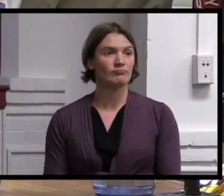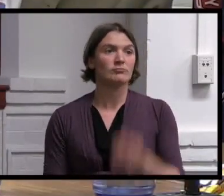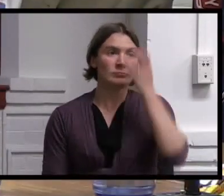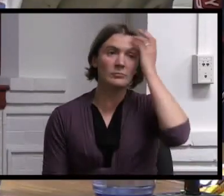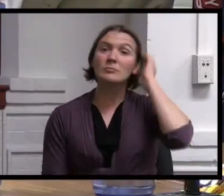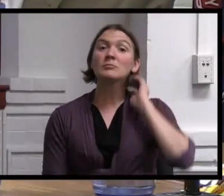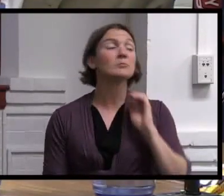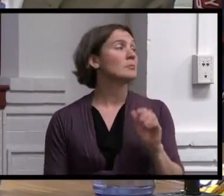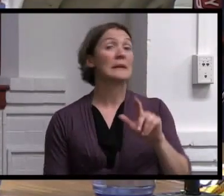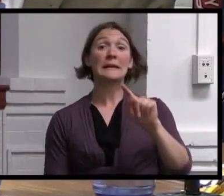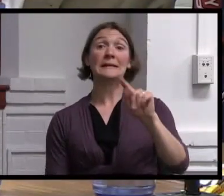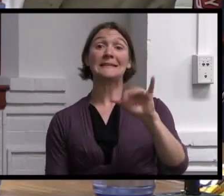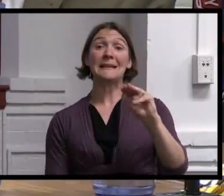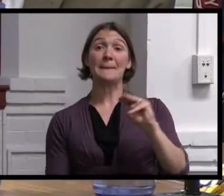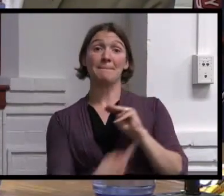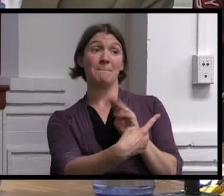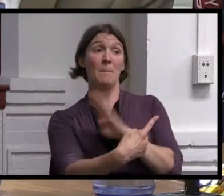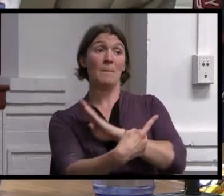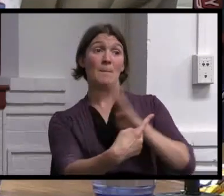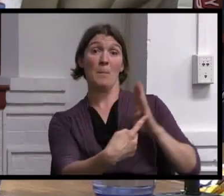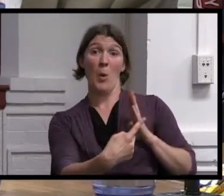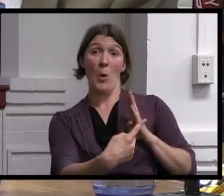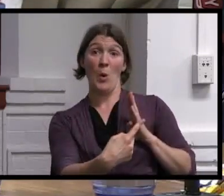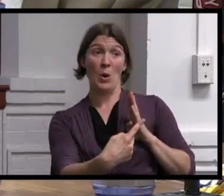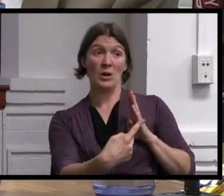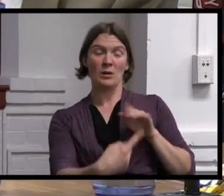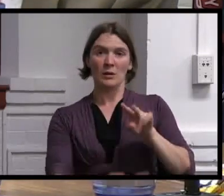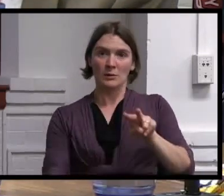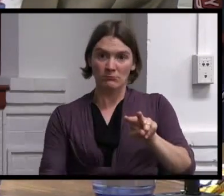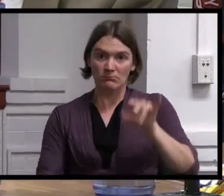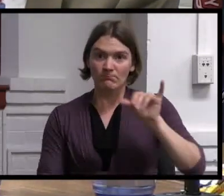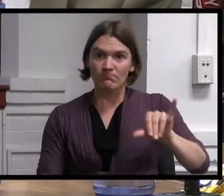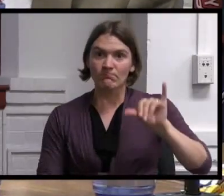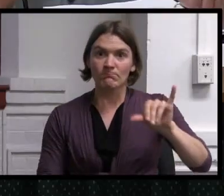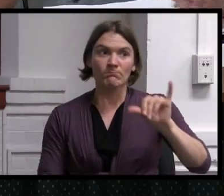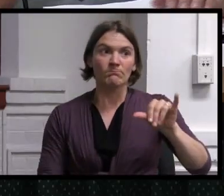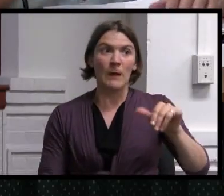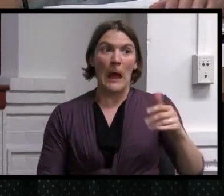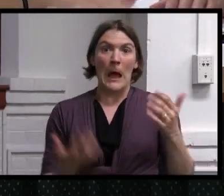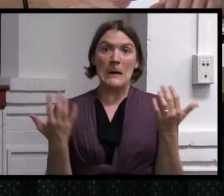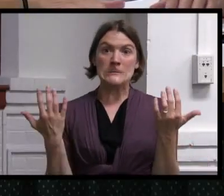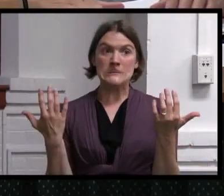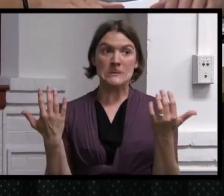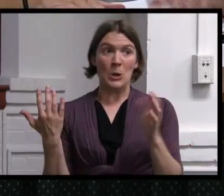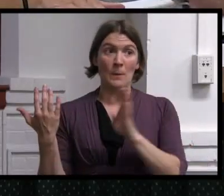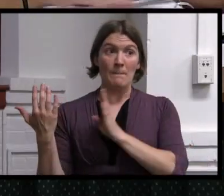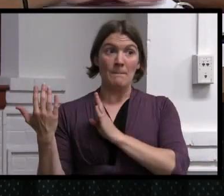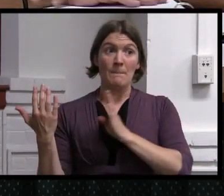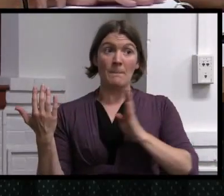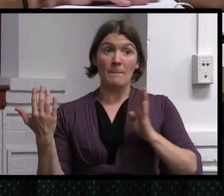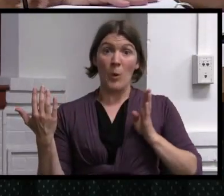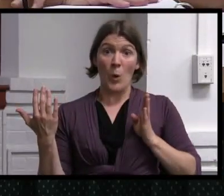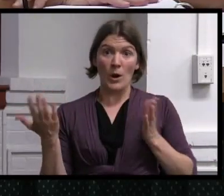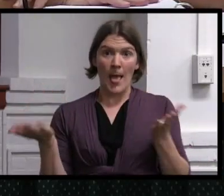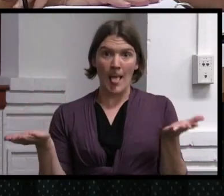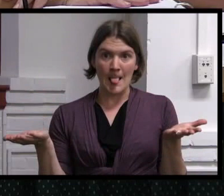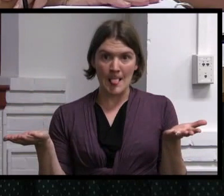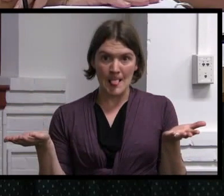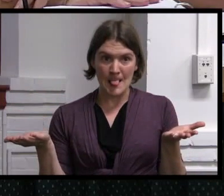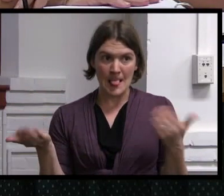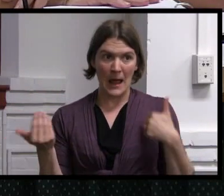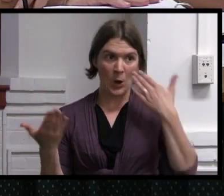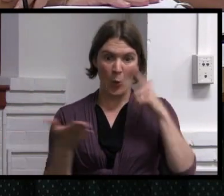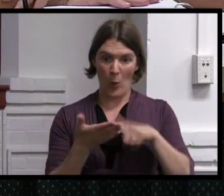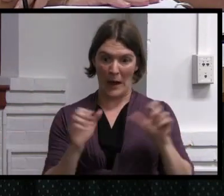Can I say something? Oh, yeah. I mean, I don't know what to say about as far as anything that we can do at this point or should do, indeed.